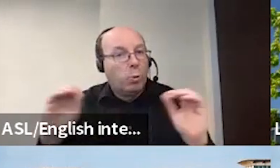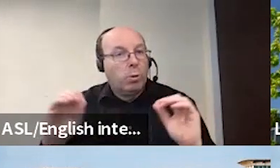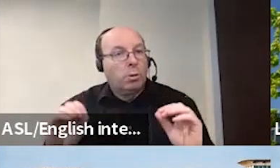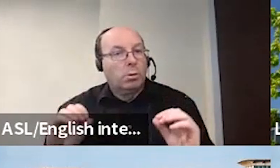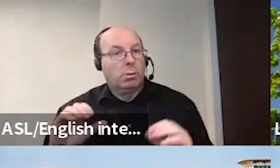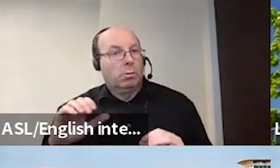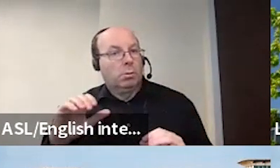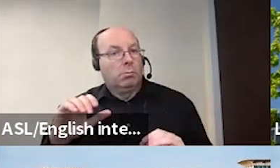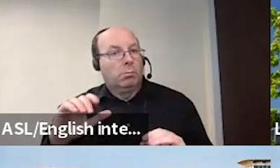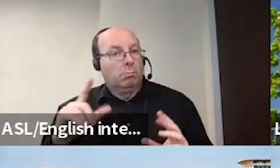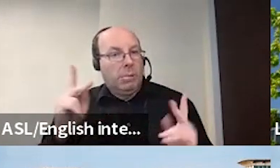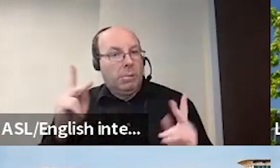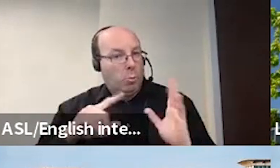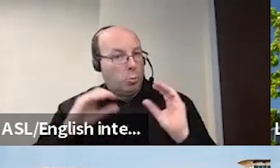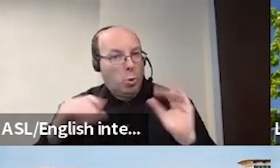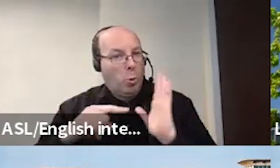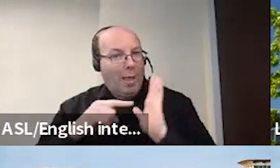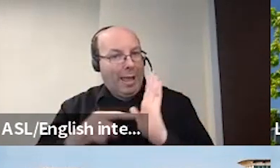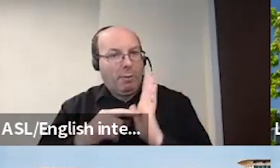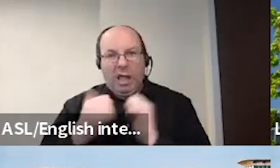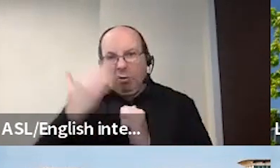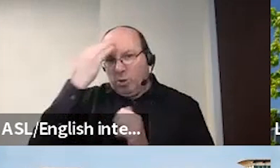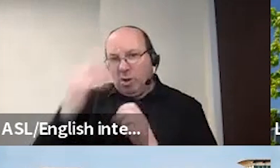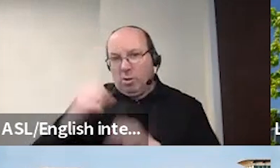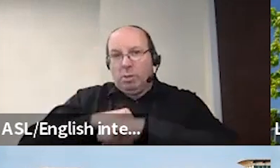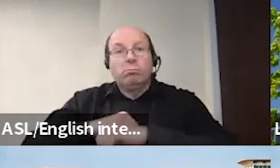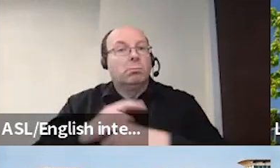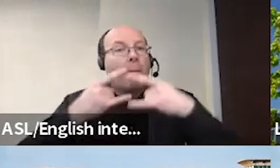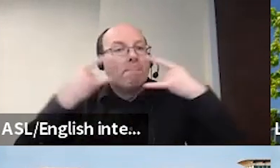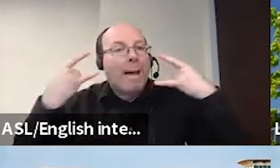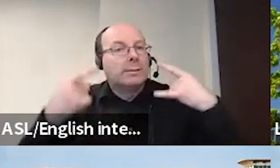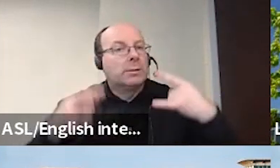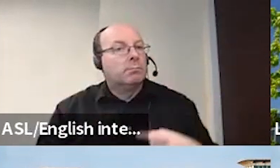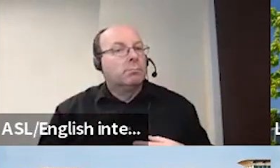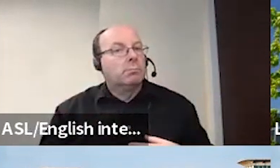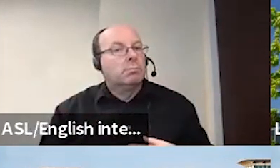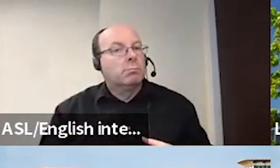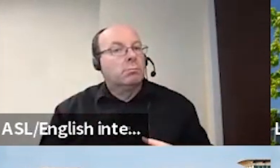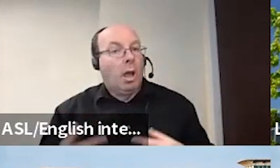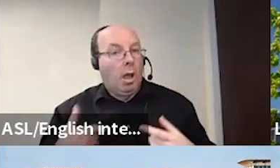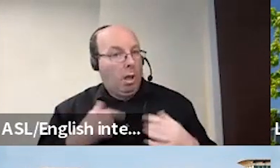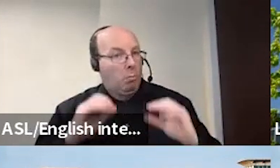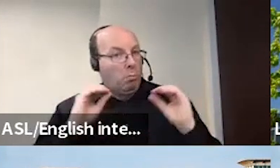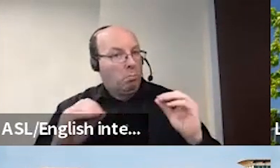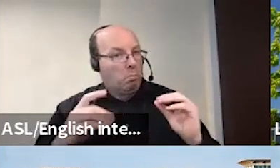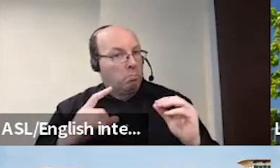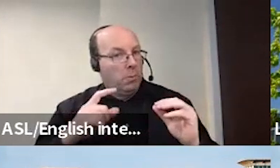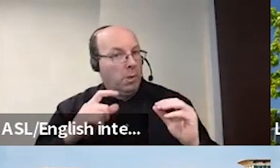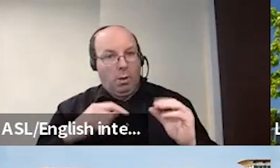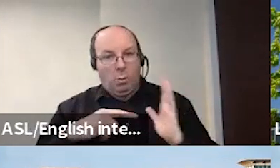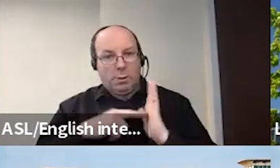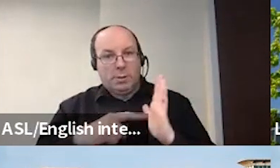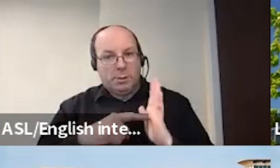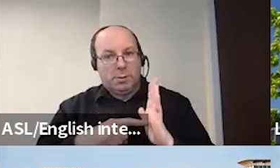mask is the most important thing. Universal masking ensures that even folks that are asymptomatic, it's less likely that they